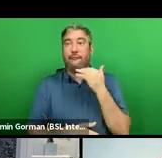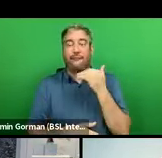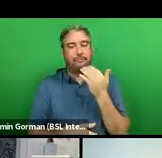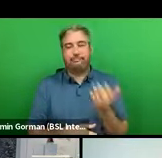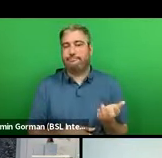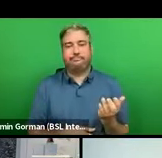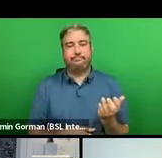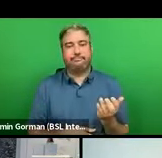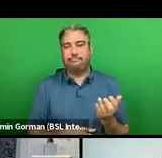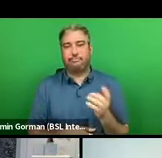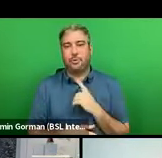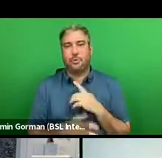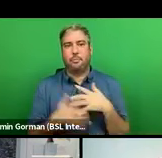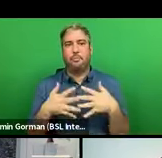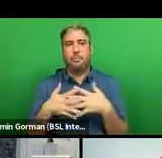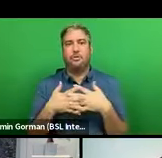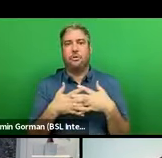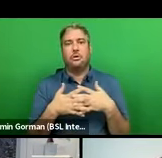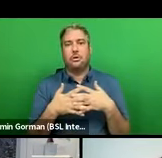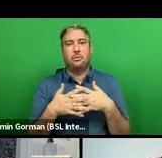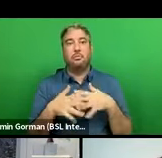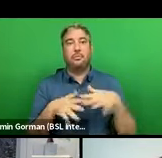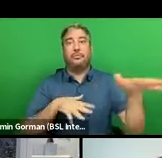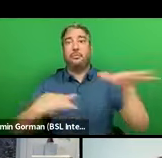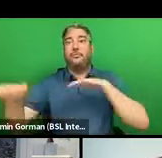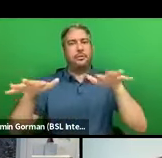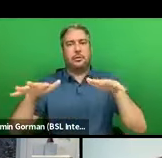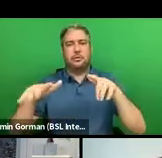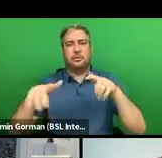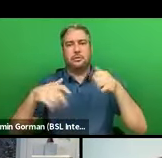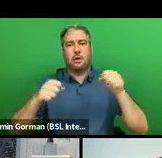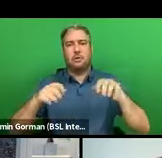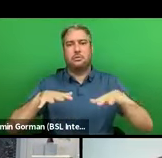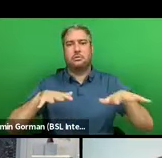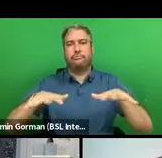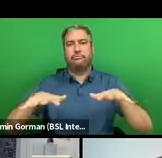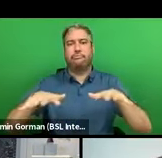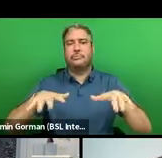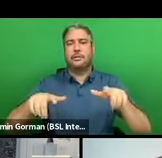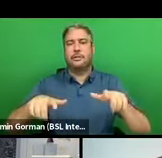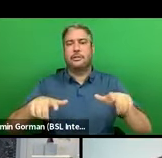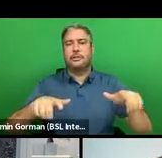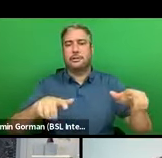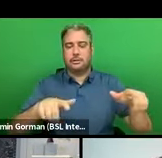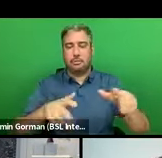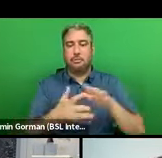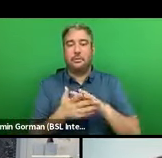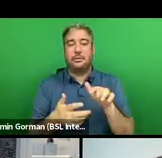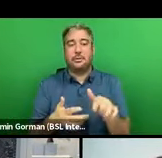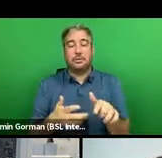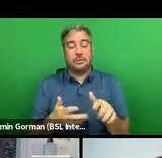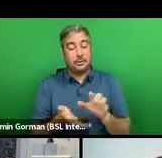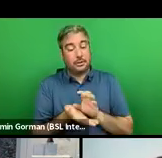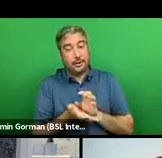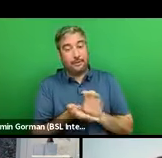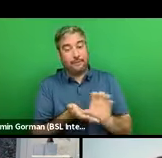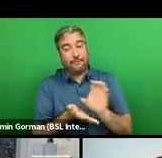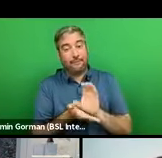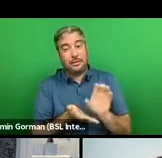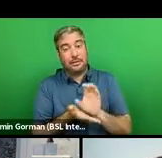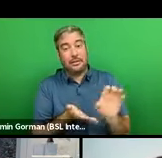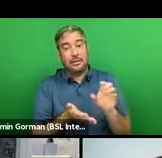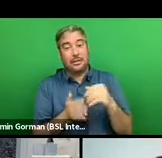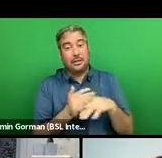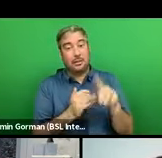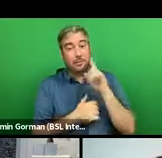So the sort of the mechanism through which investing in people turned into, you know, places being